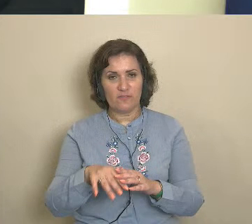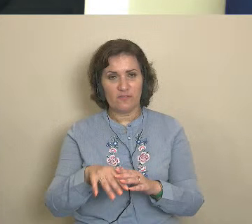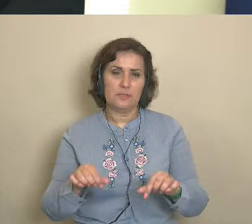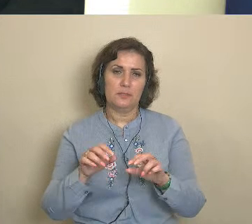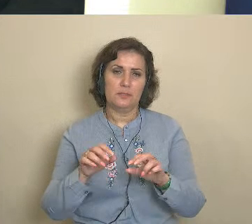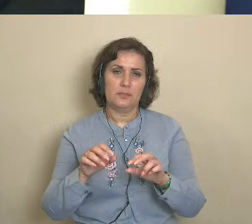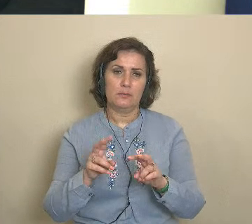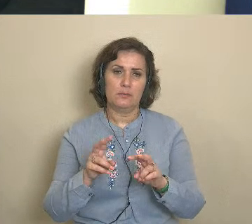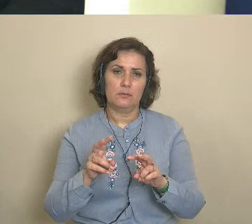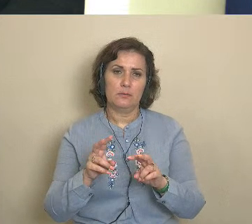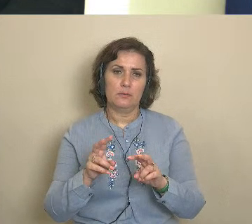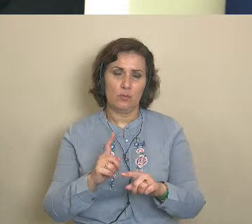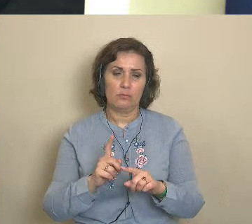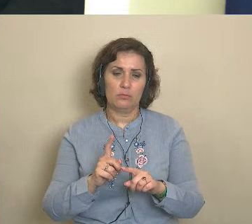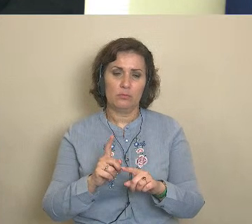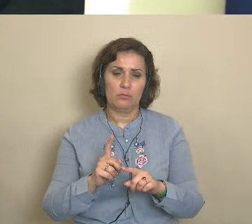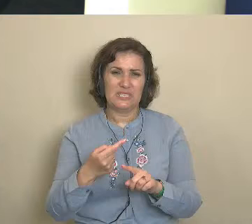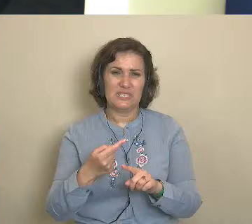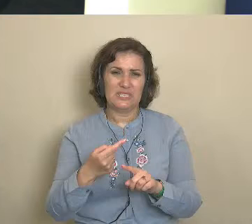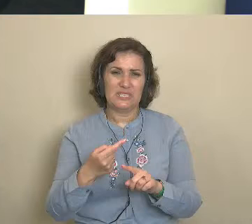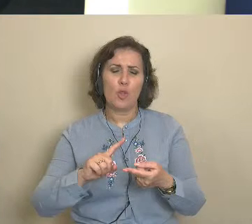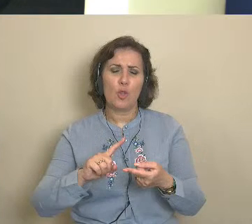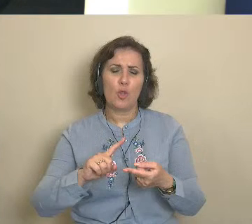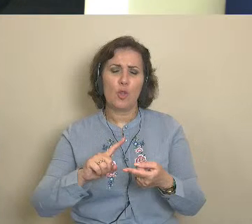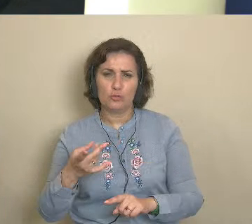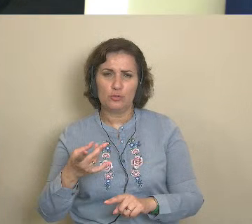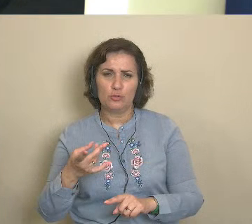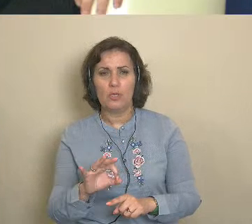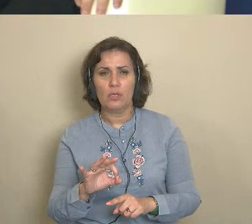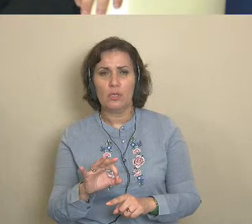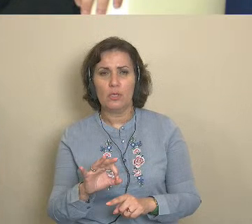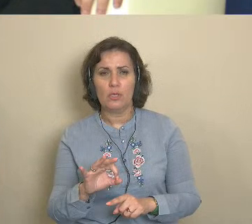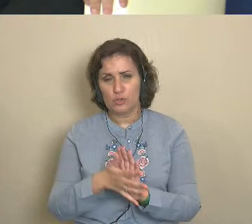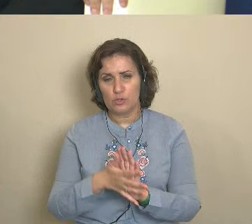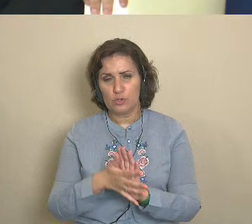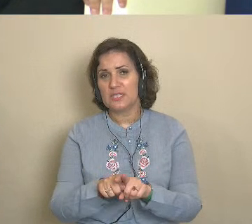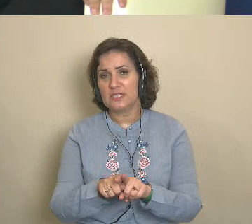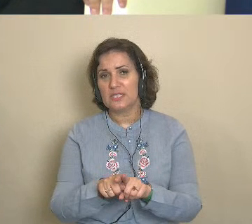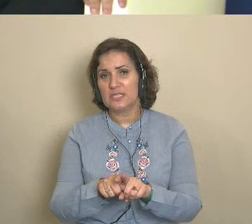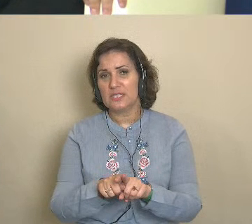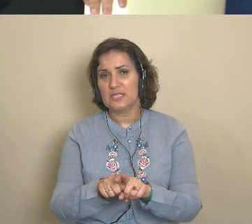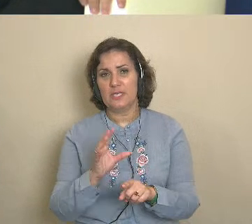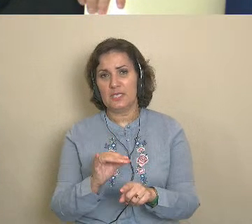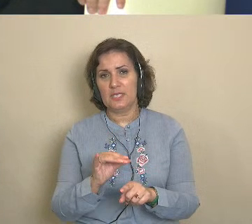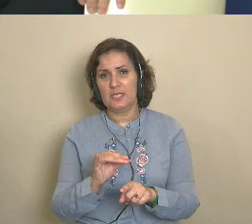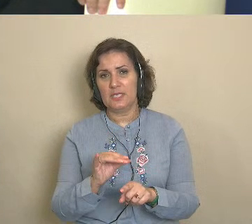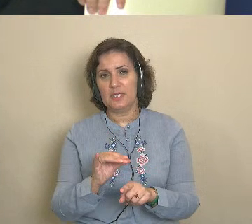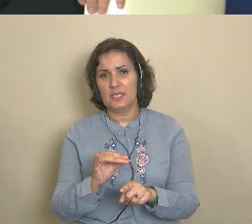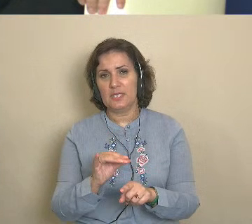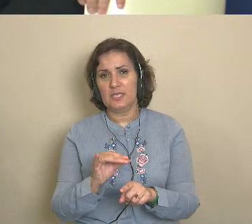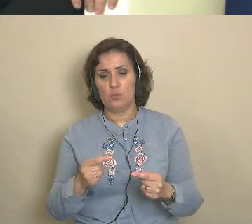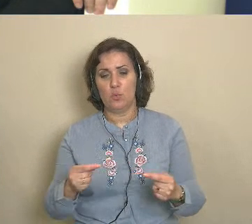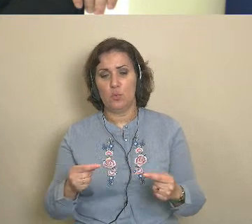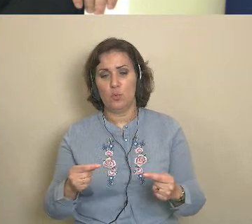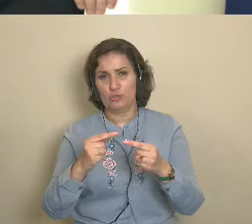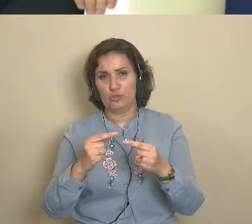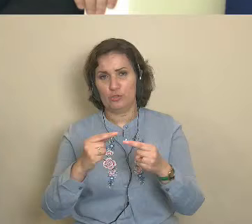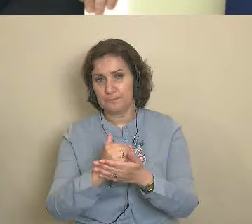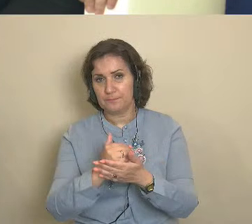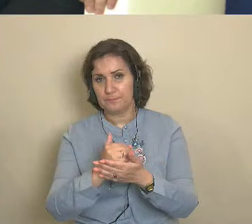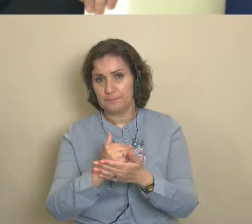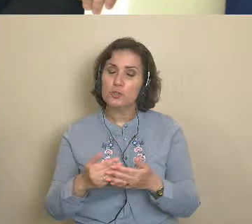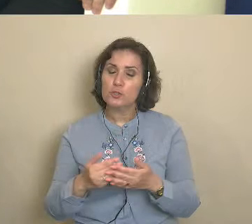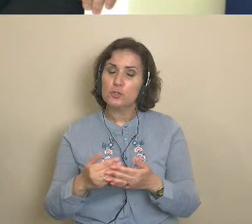of the TECs are heard in the local courts, and this is quite logical, as well as the issues which